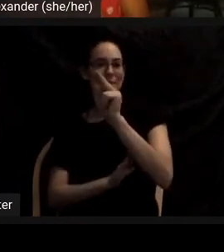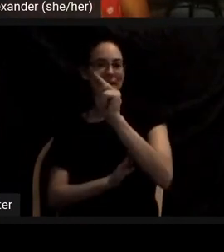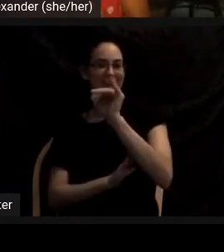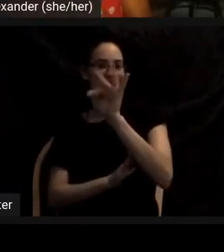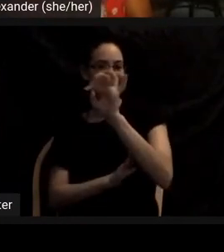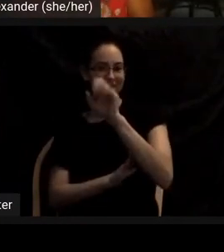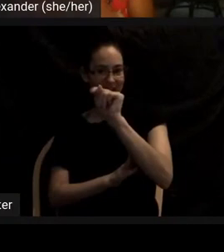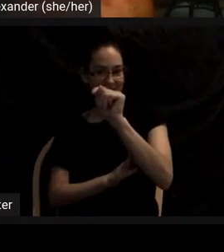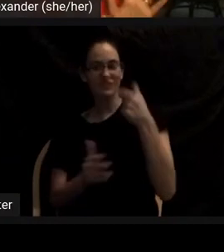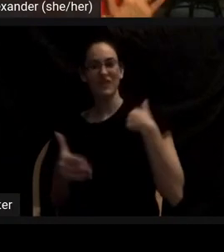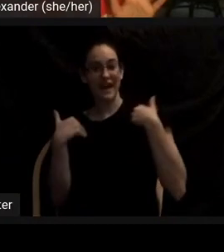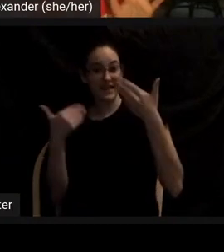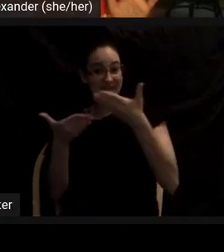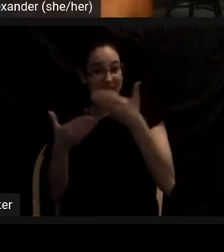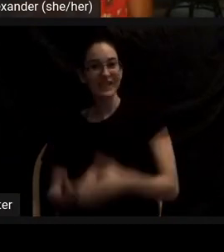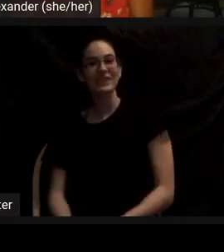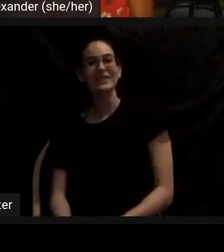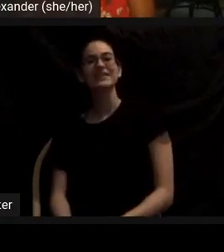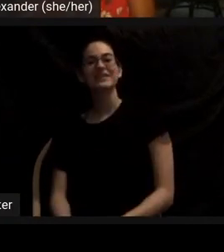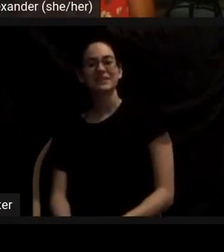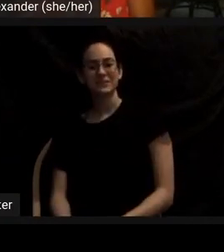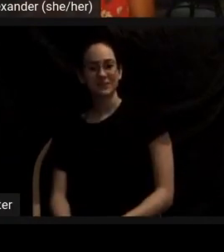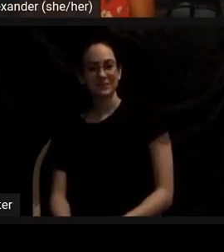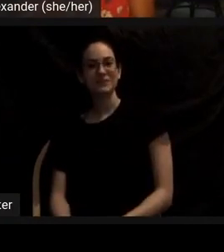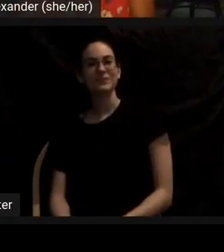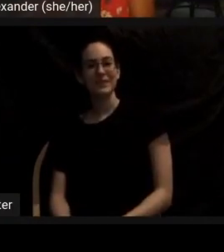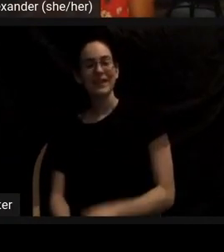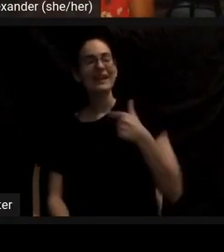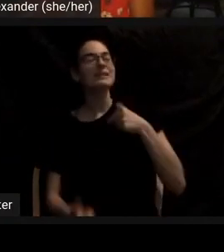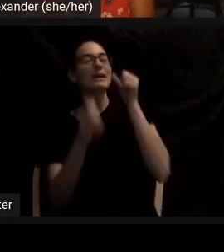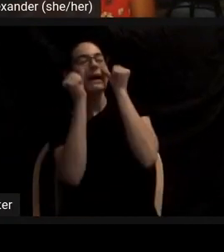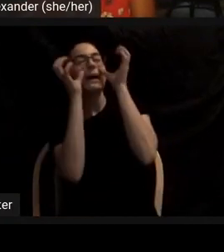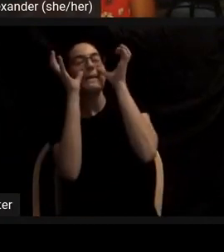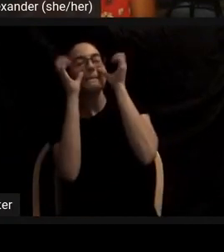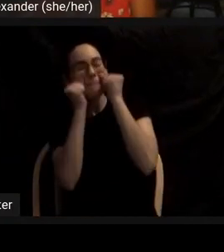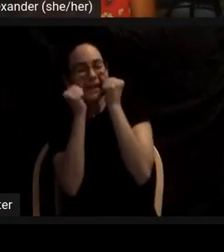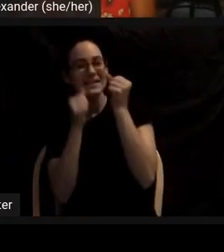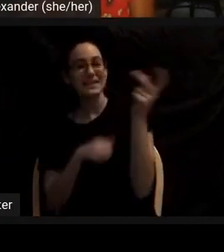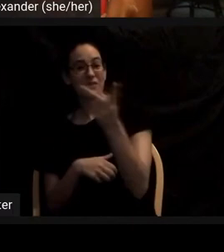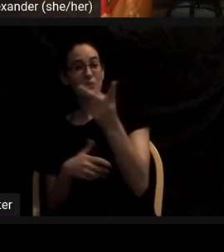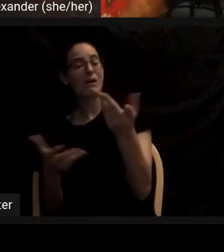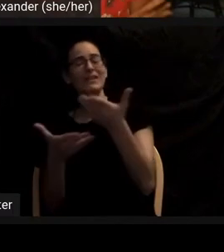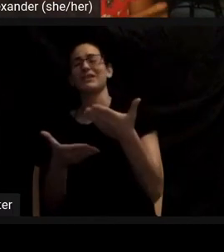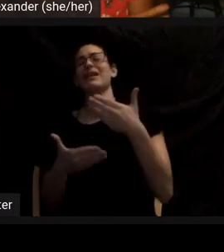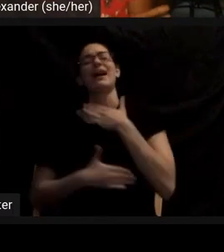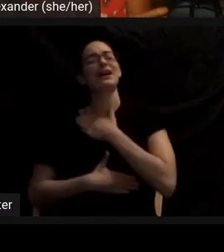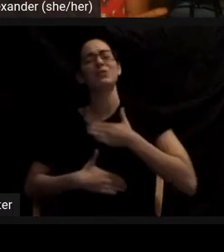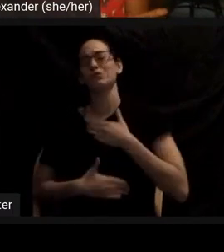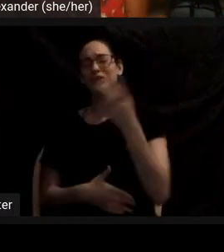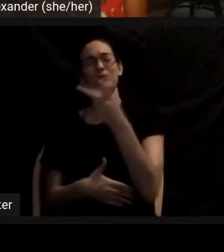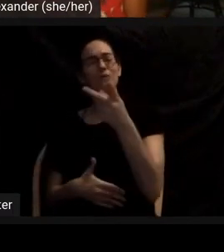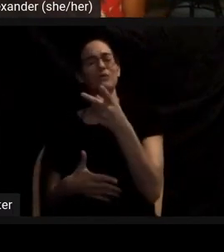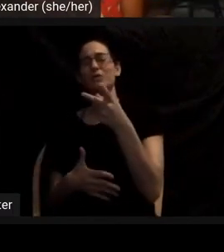us. And it has been amazing to have you guys both here. I appreciate both of